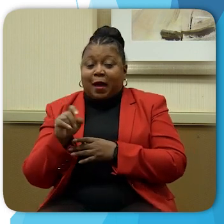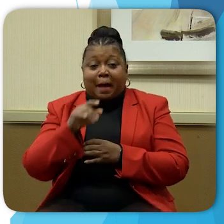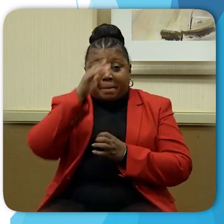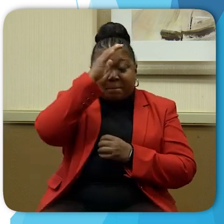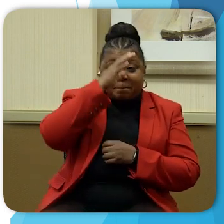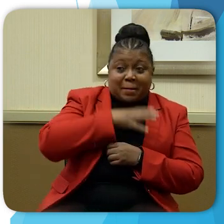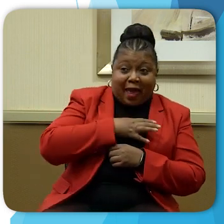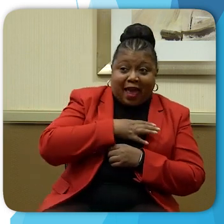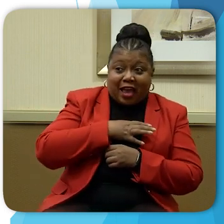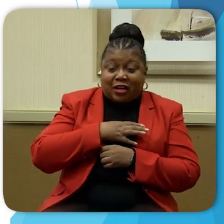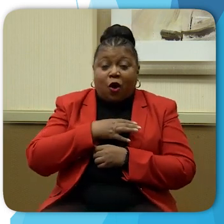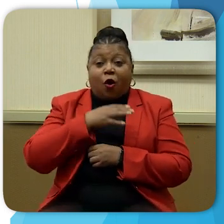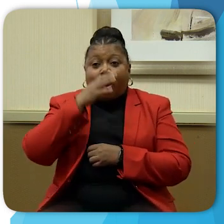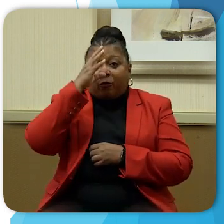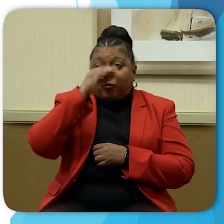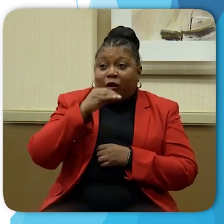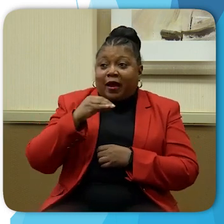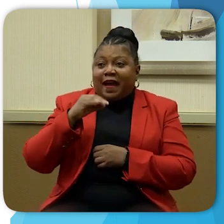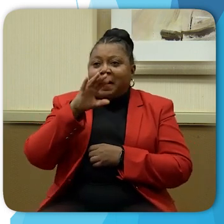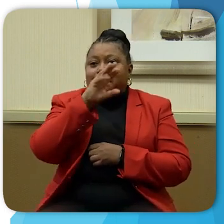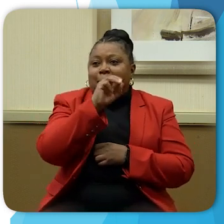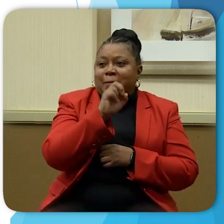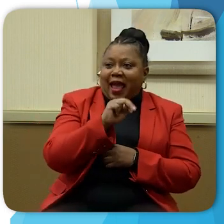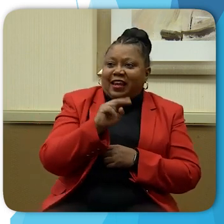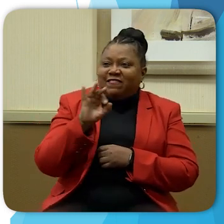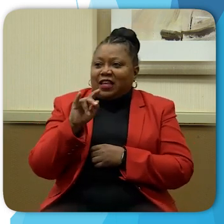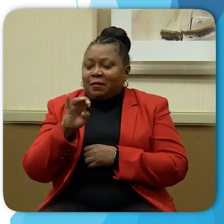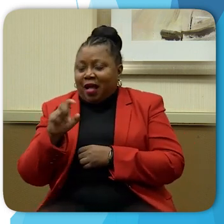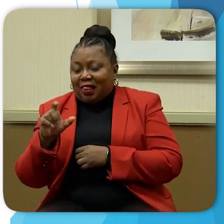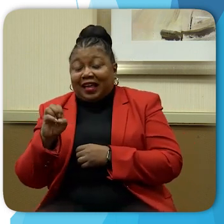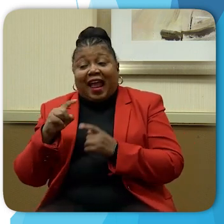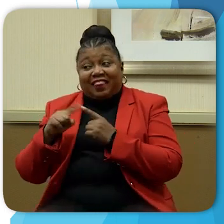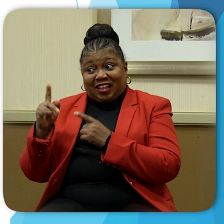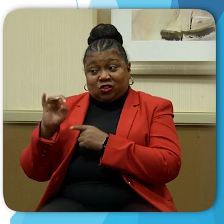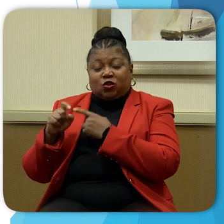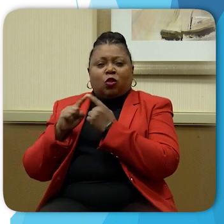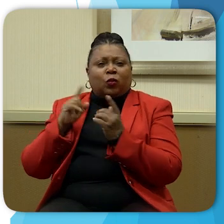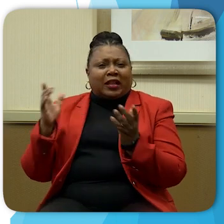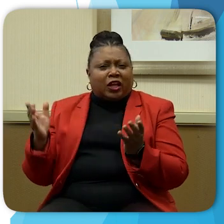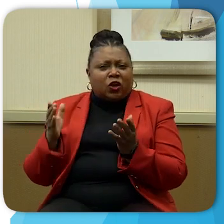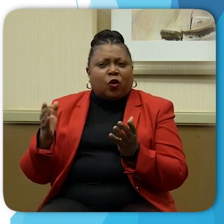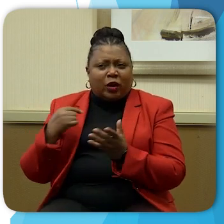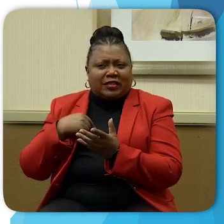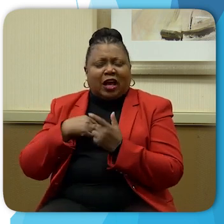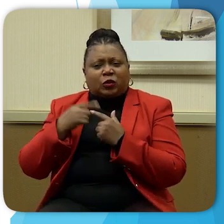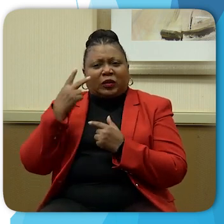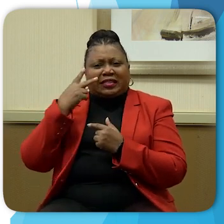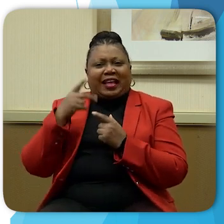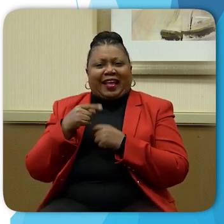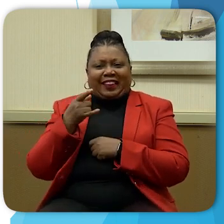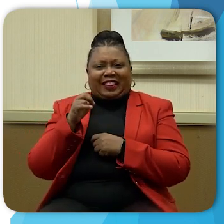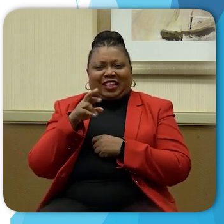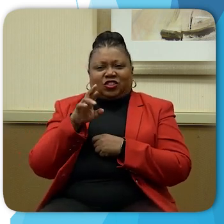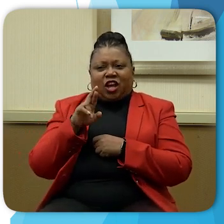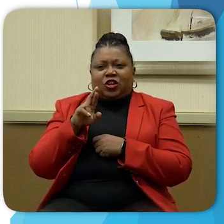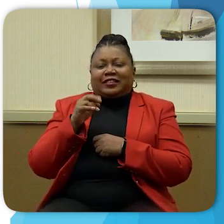us. There was not another option, right? And this tool really encourages us to see that